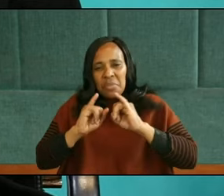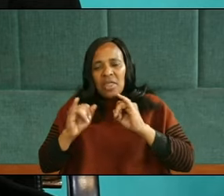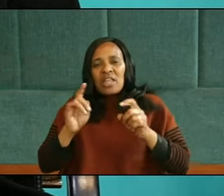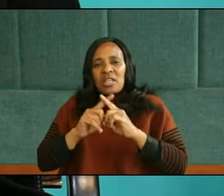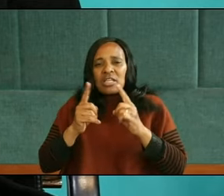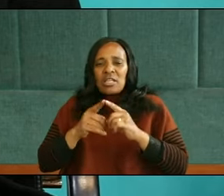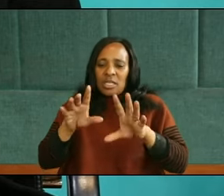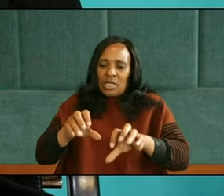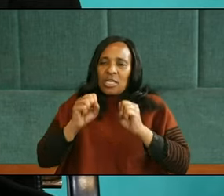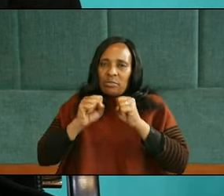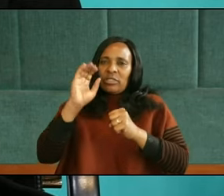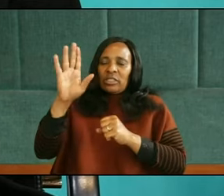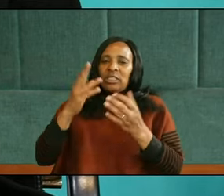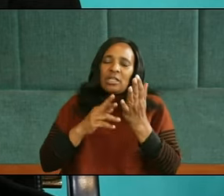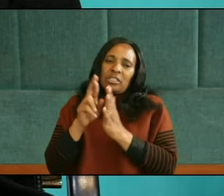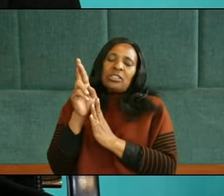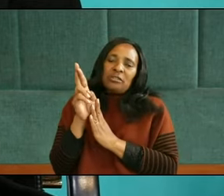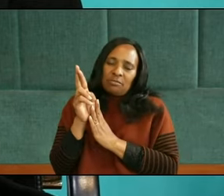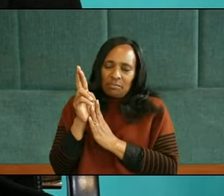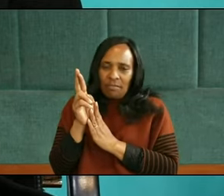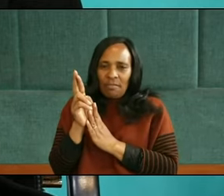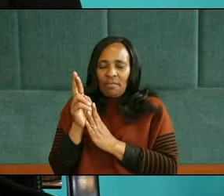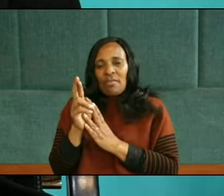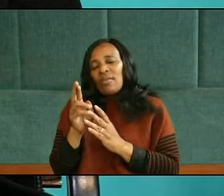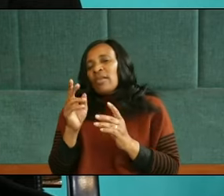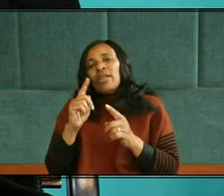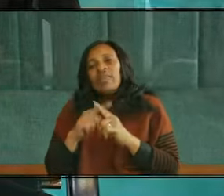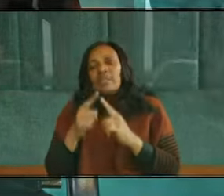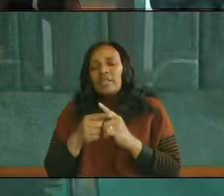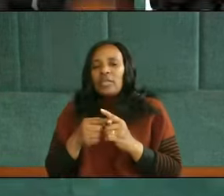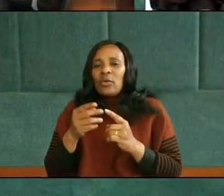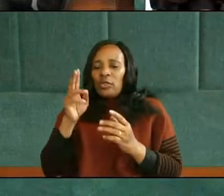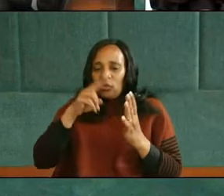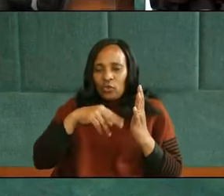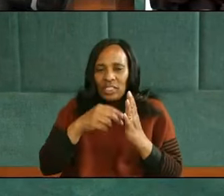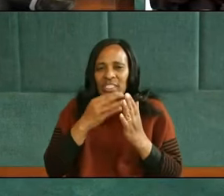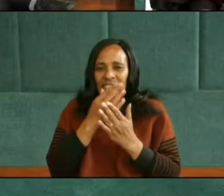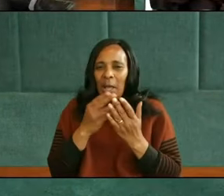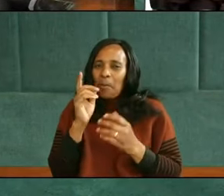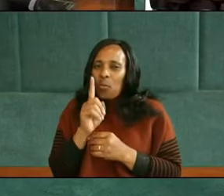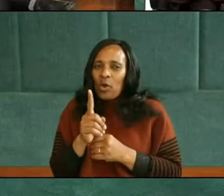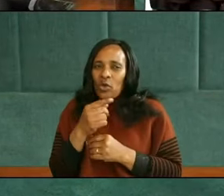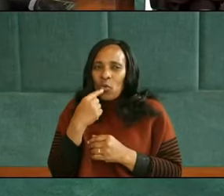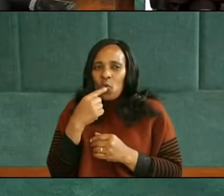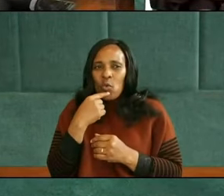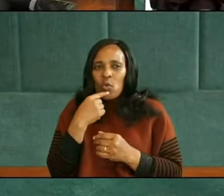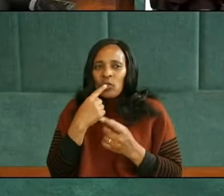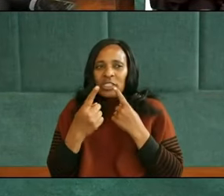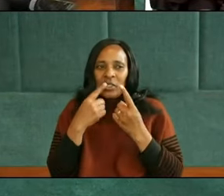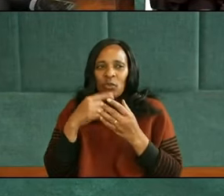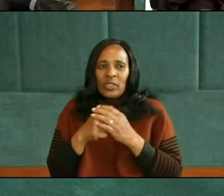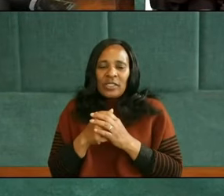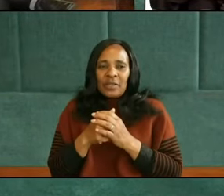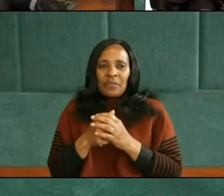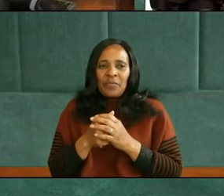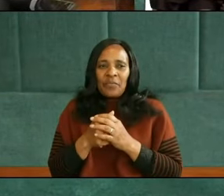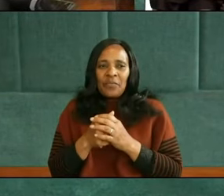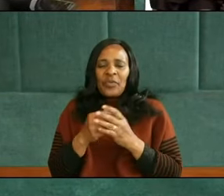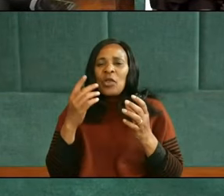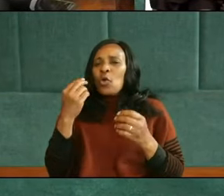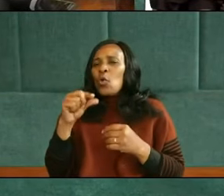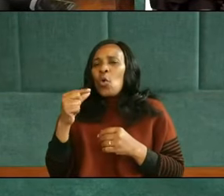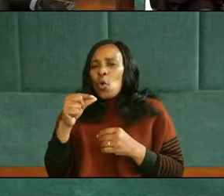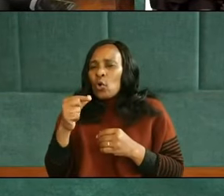claim his righteousness. I once read a quote, or someone said that gold is